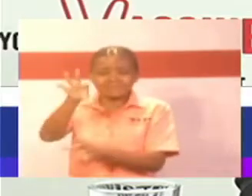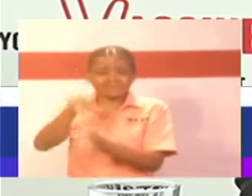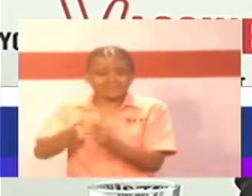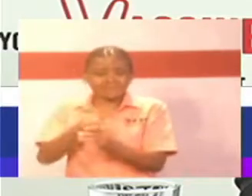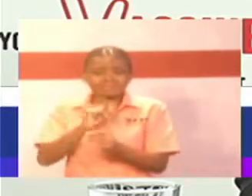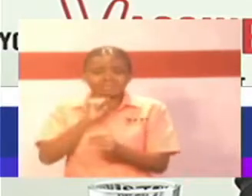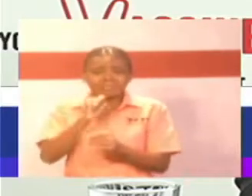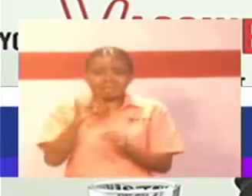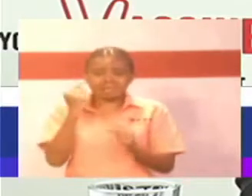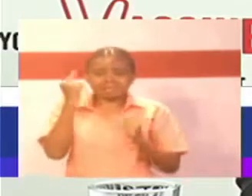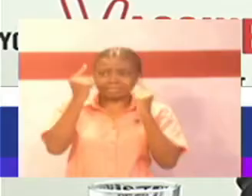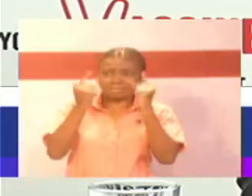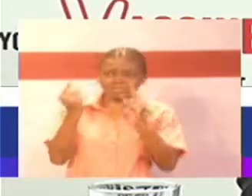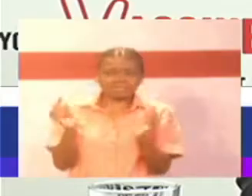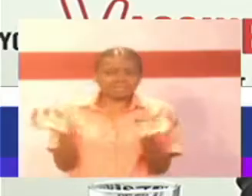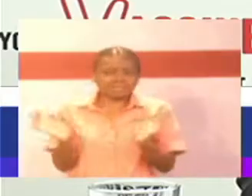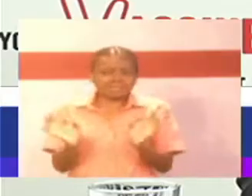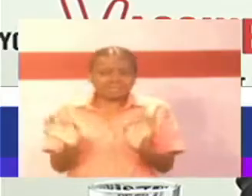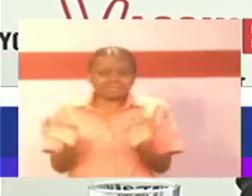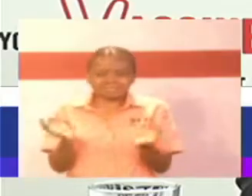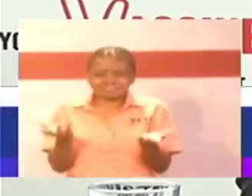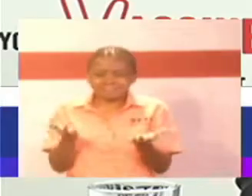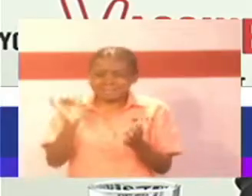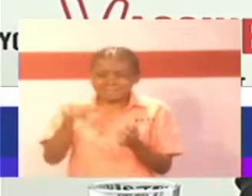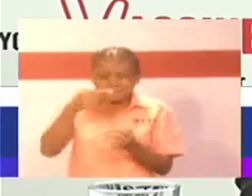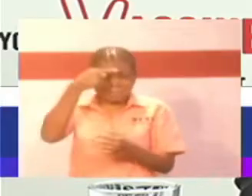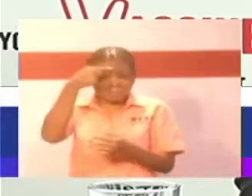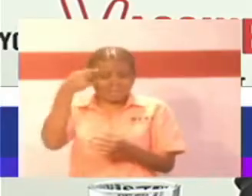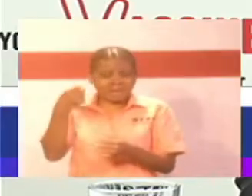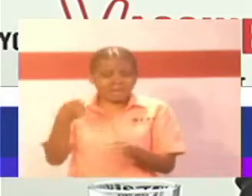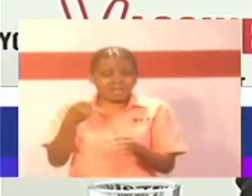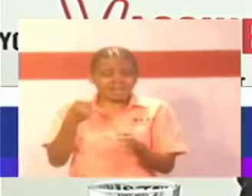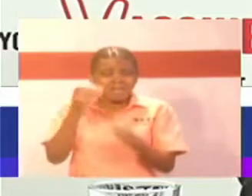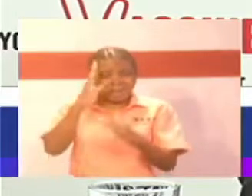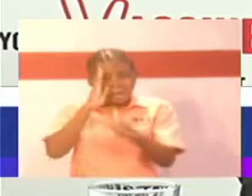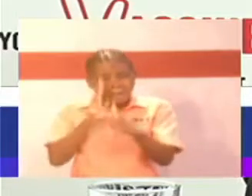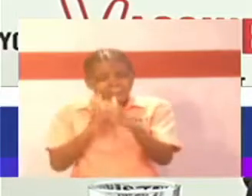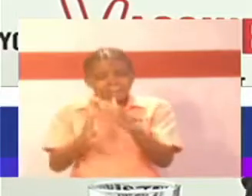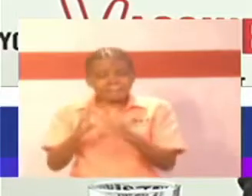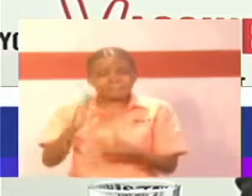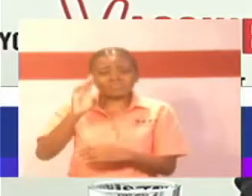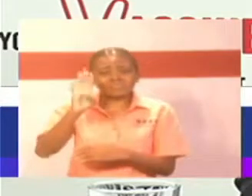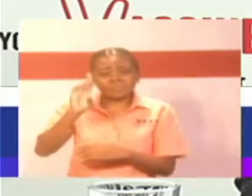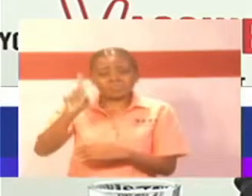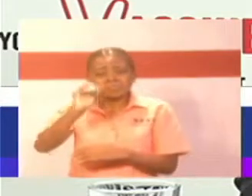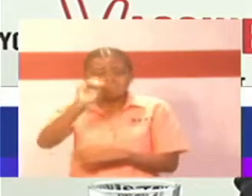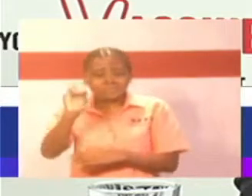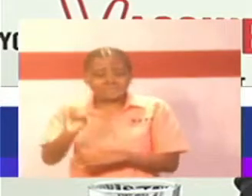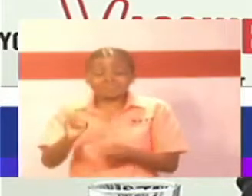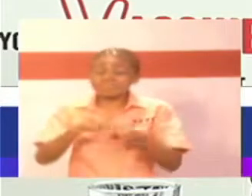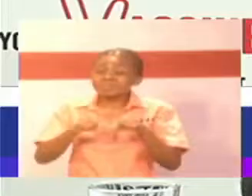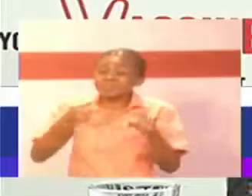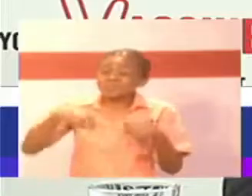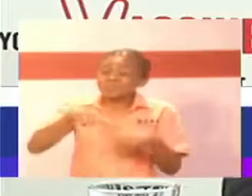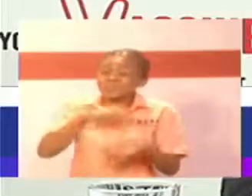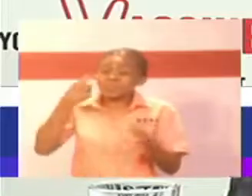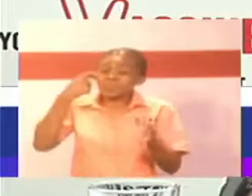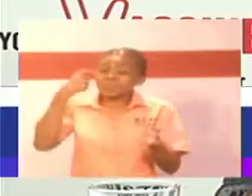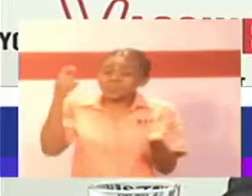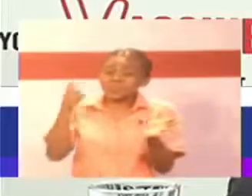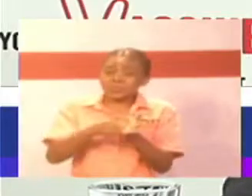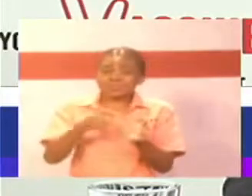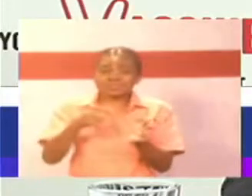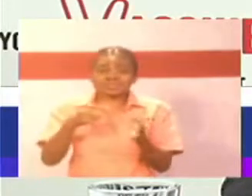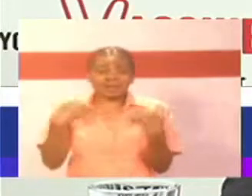under 40% for the past 101 days. We have noted that the demand for intensive care